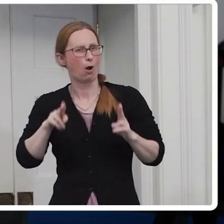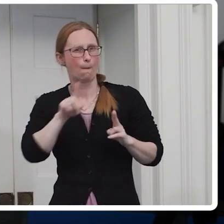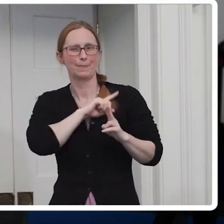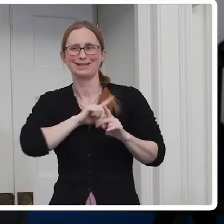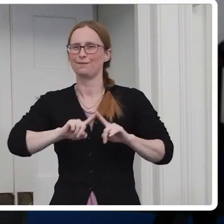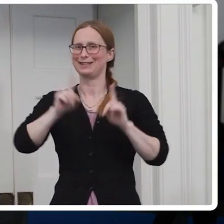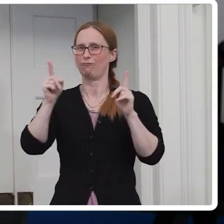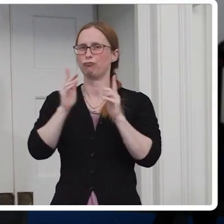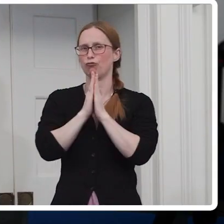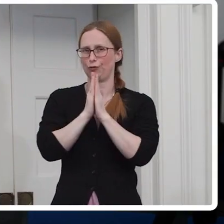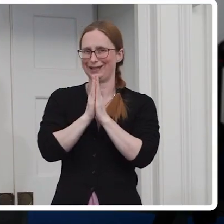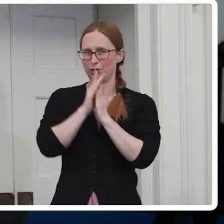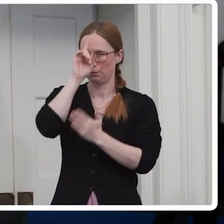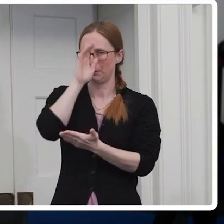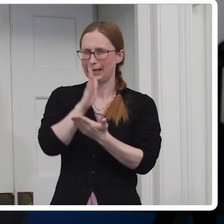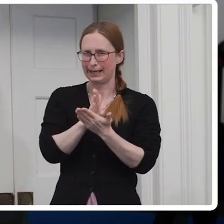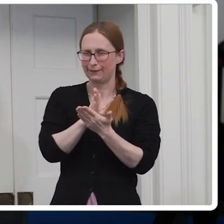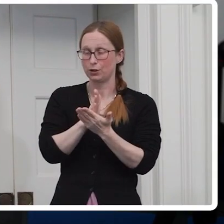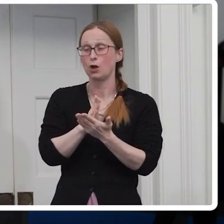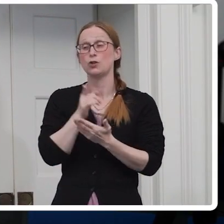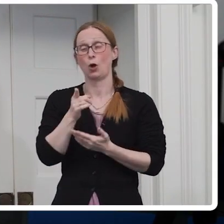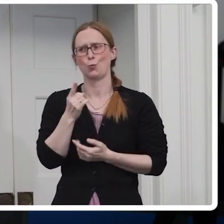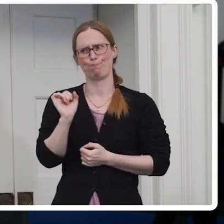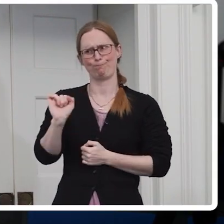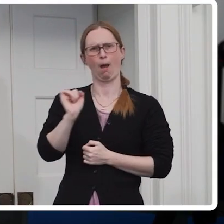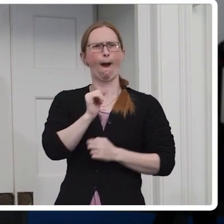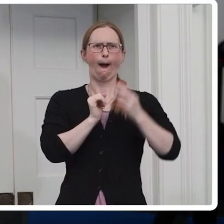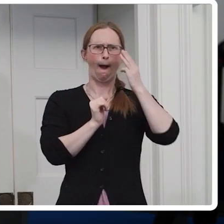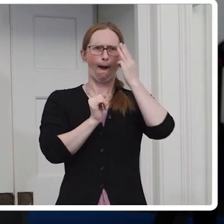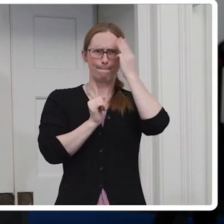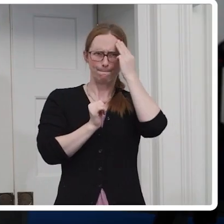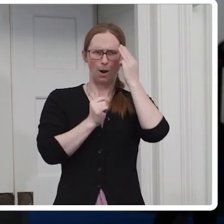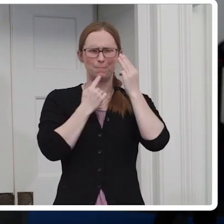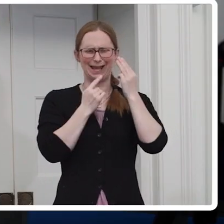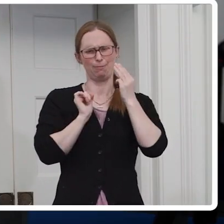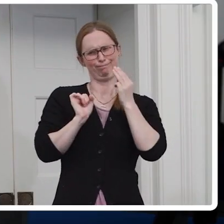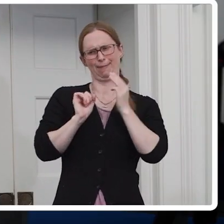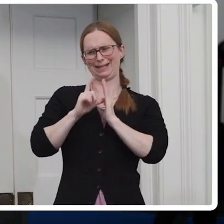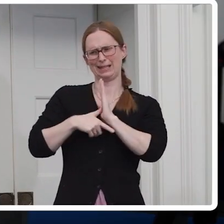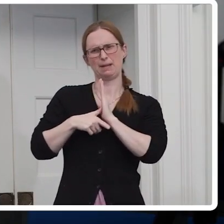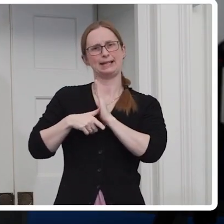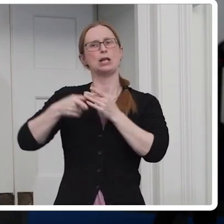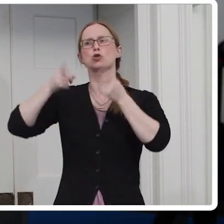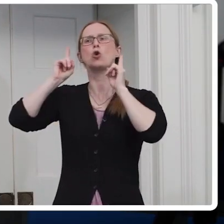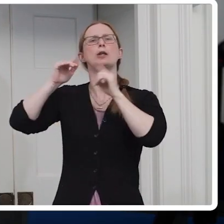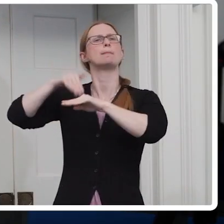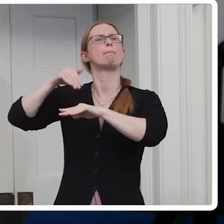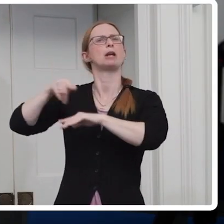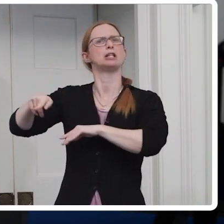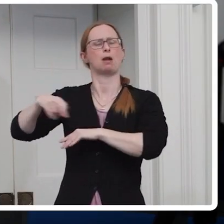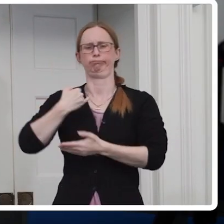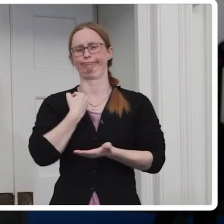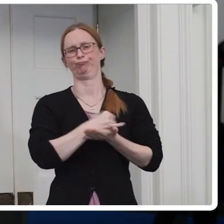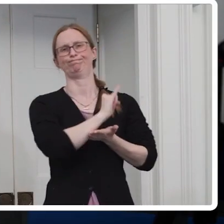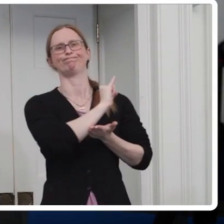home due to differing religious beliefs. So this is when she was rejecting her mother, who said to her that her disabilities were a form of